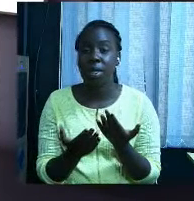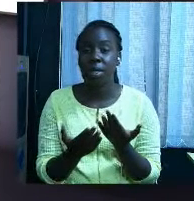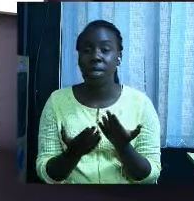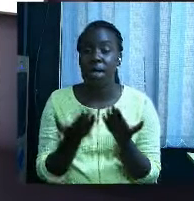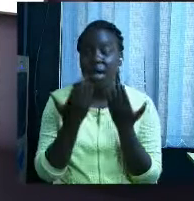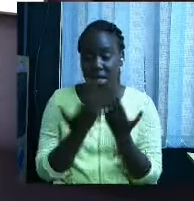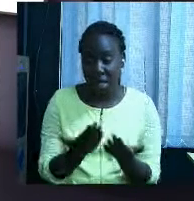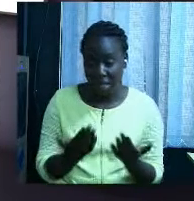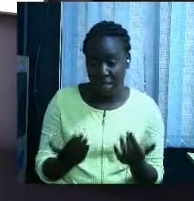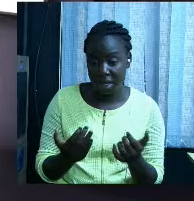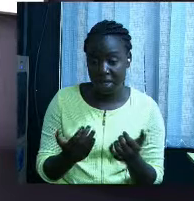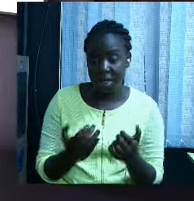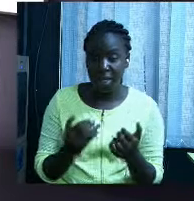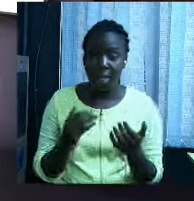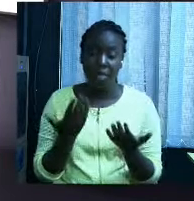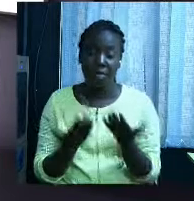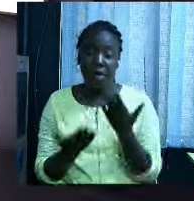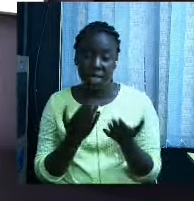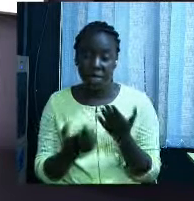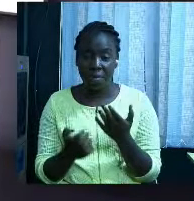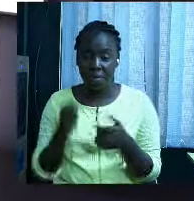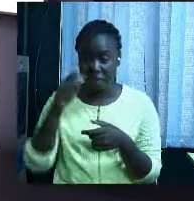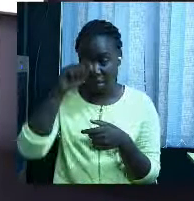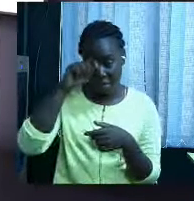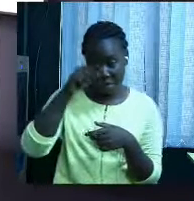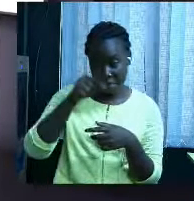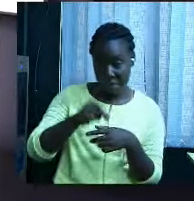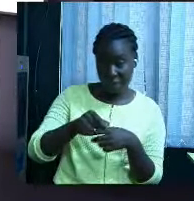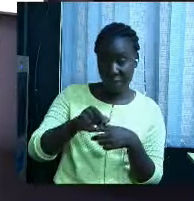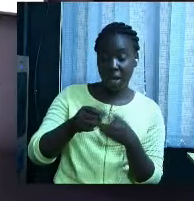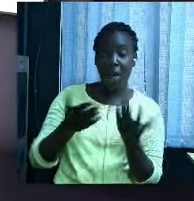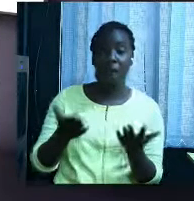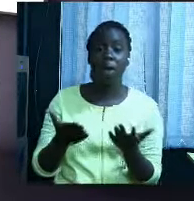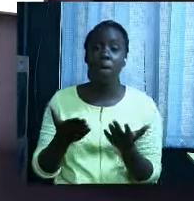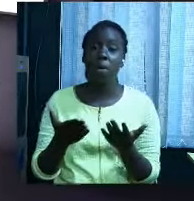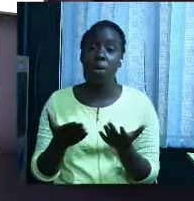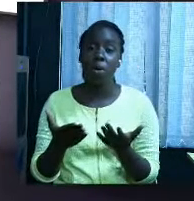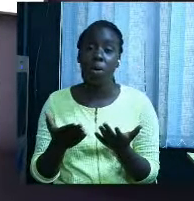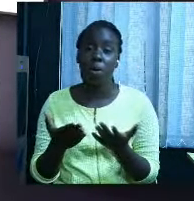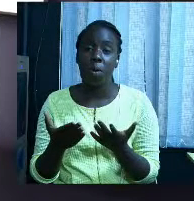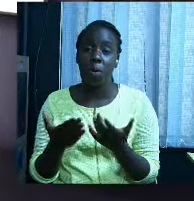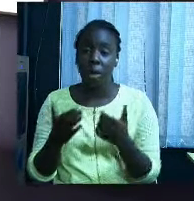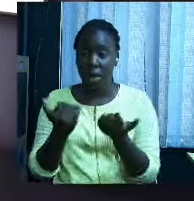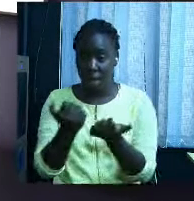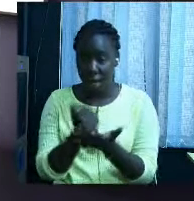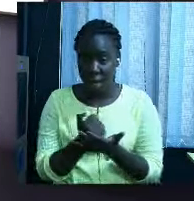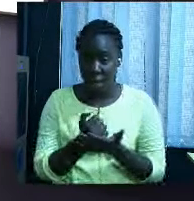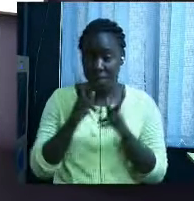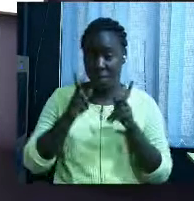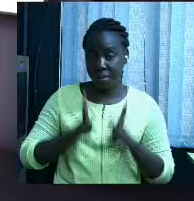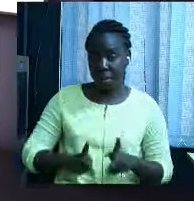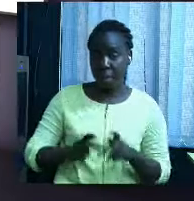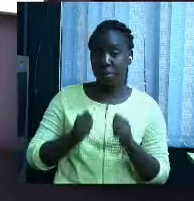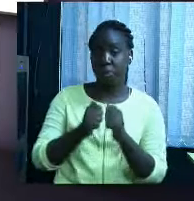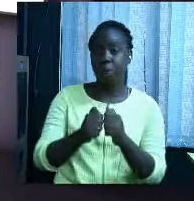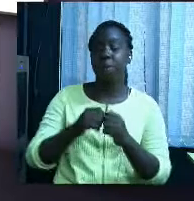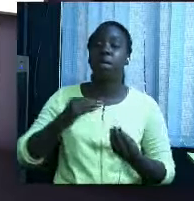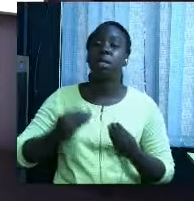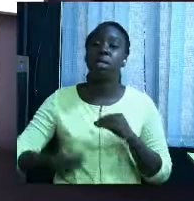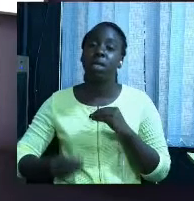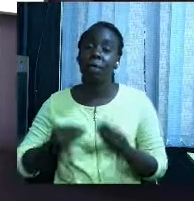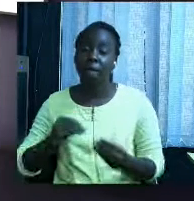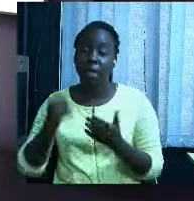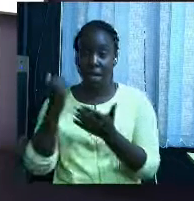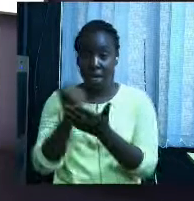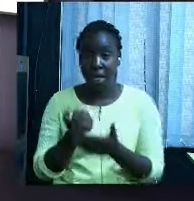and screen magnifiers working wonders for persons with disabilities and making them interact with these tools, and also